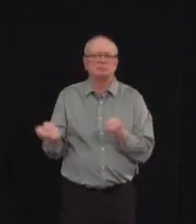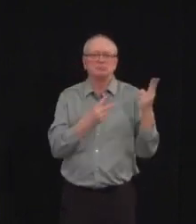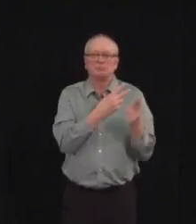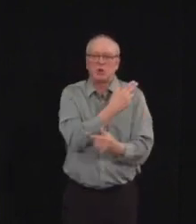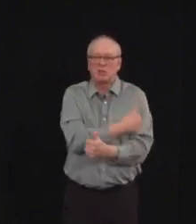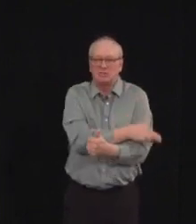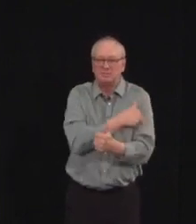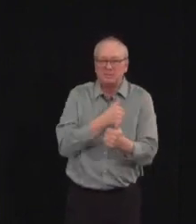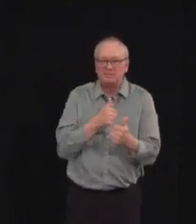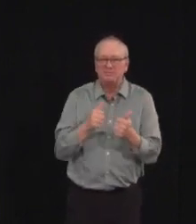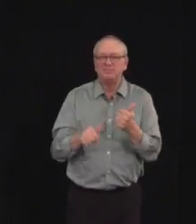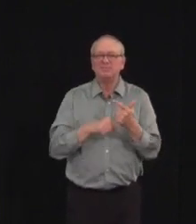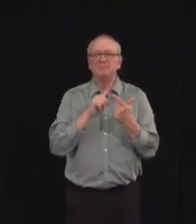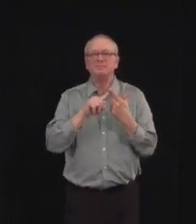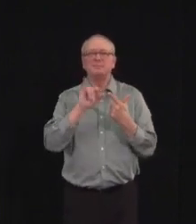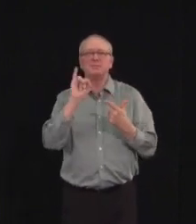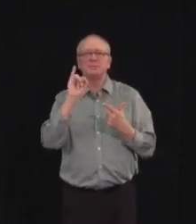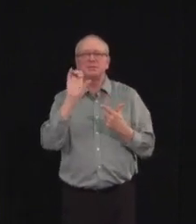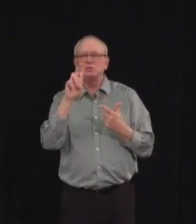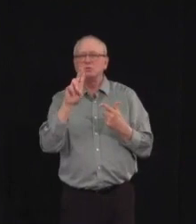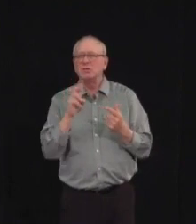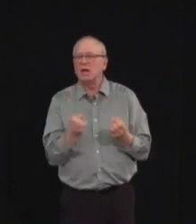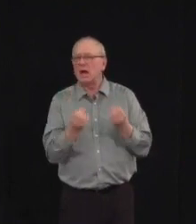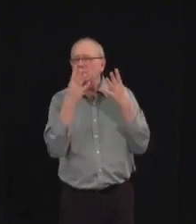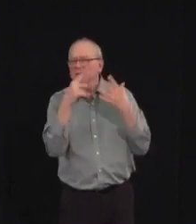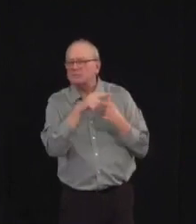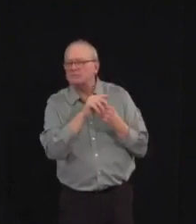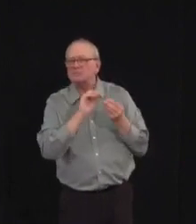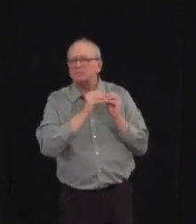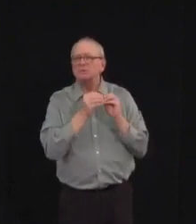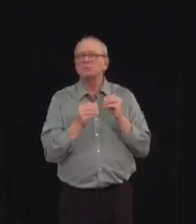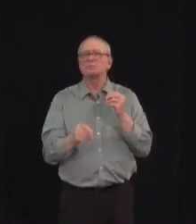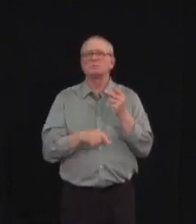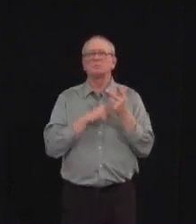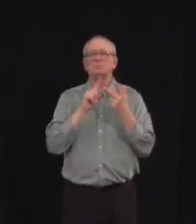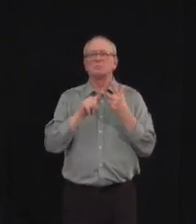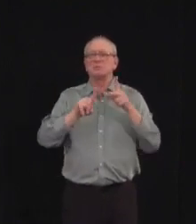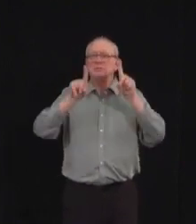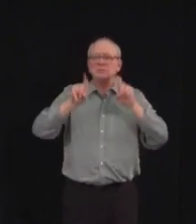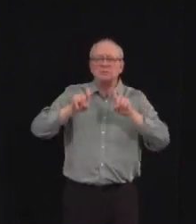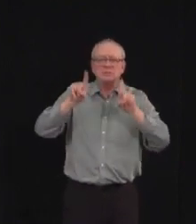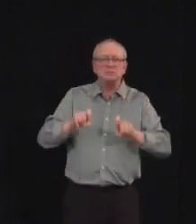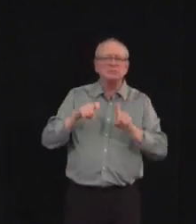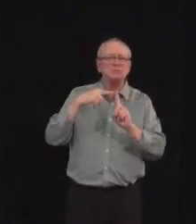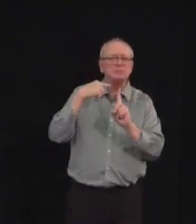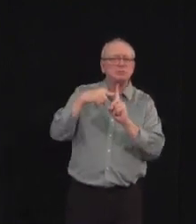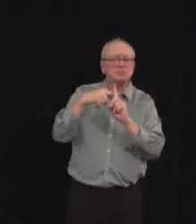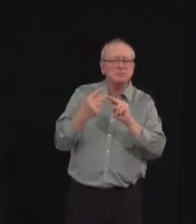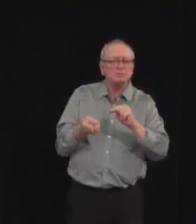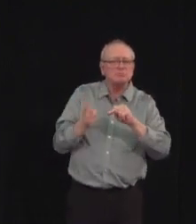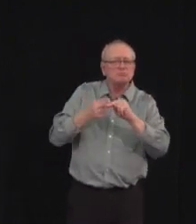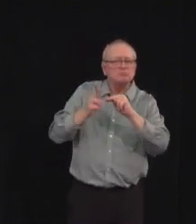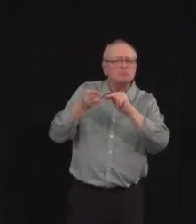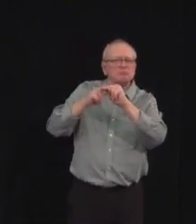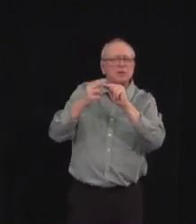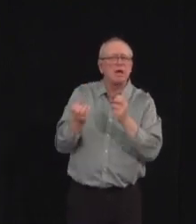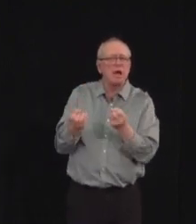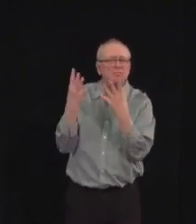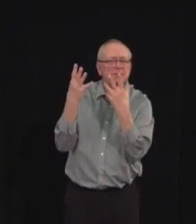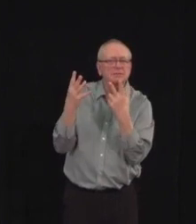intensive care admissions, the rate of growth of COVID-19 cases, including confirmed cases as a percentage of